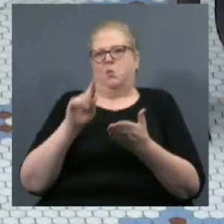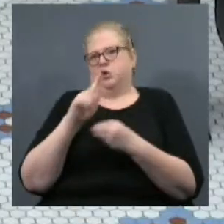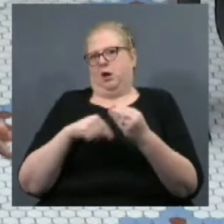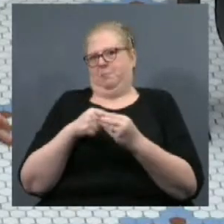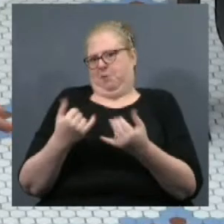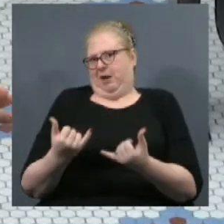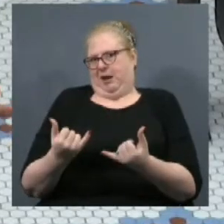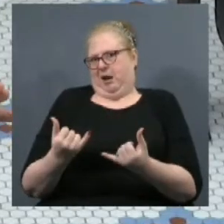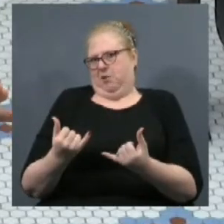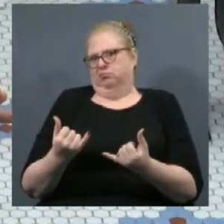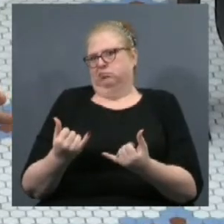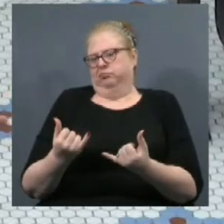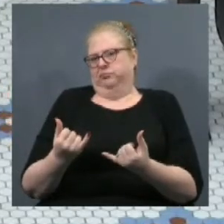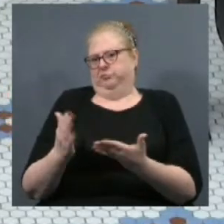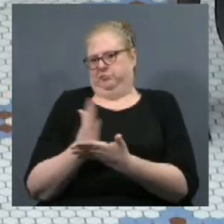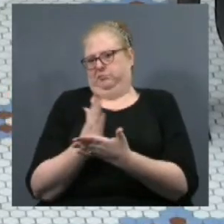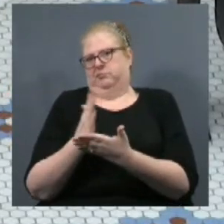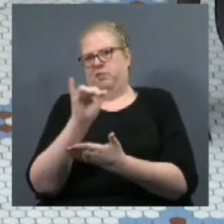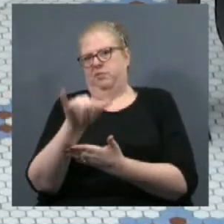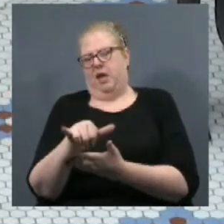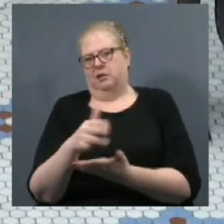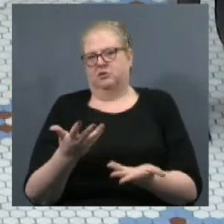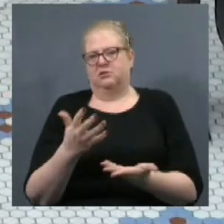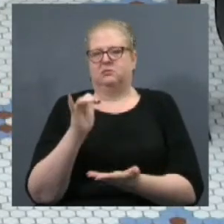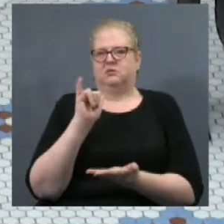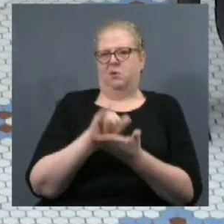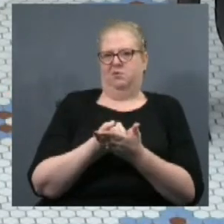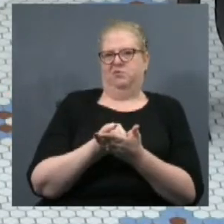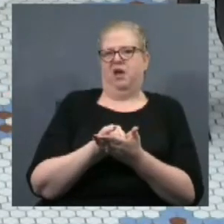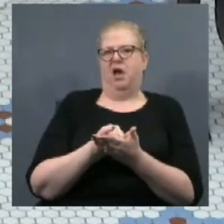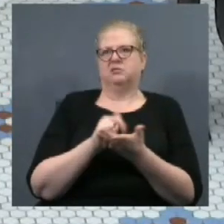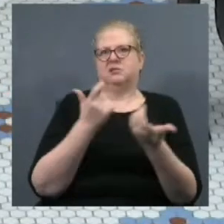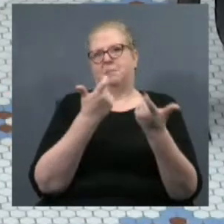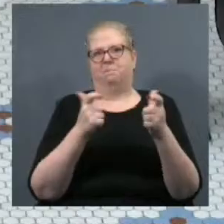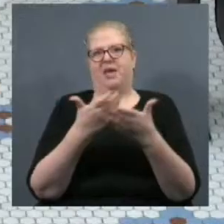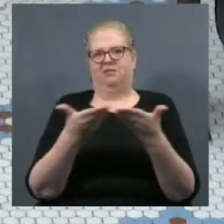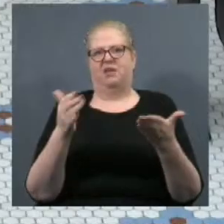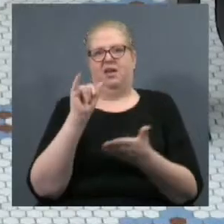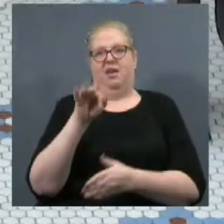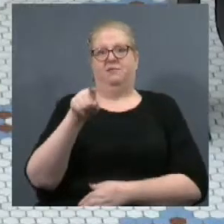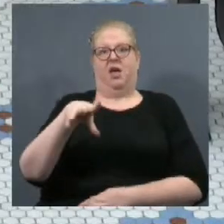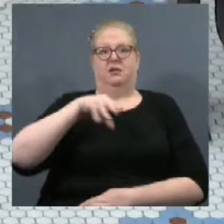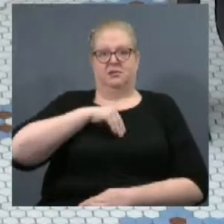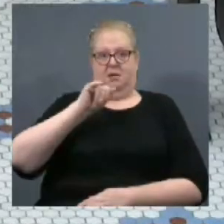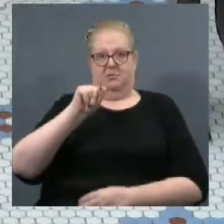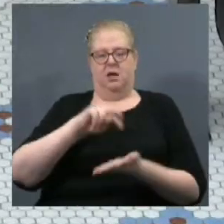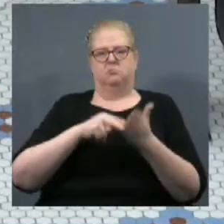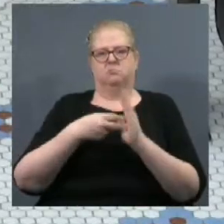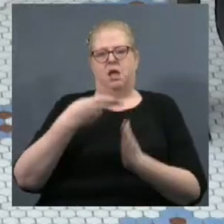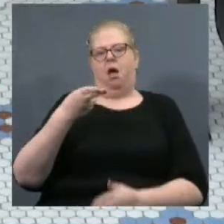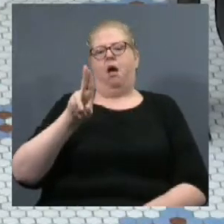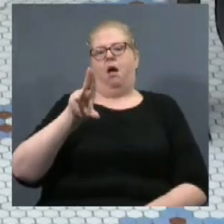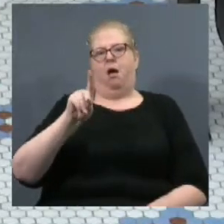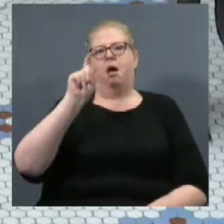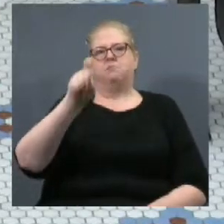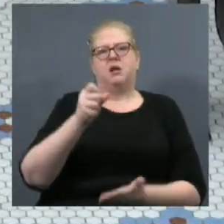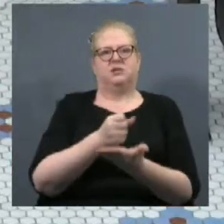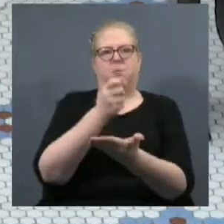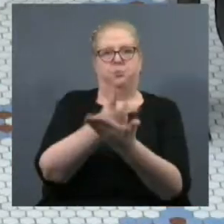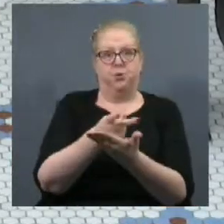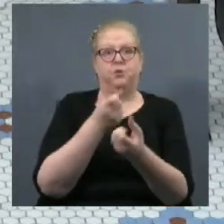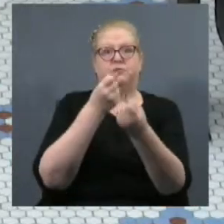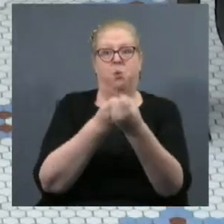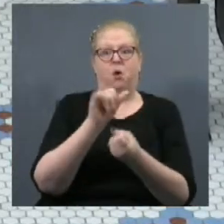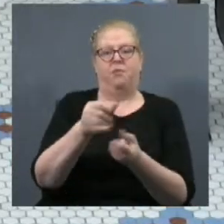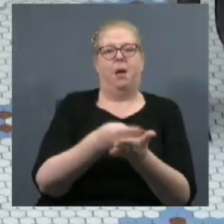So that was our big thing, that if they were to take it, one, HUD has to approve any purchase. So HUD has